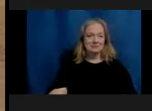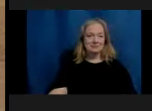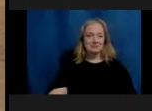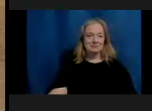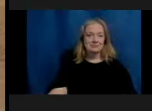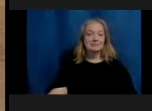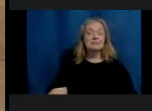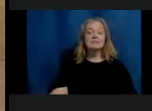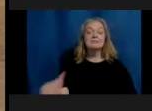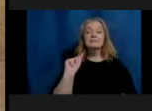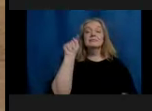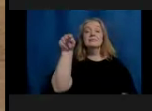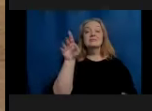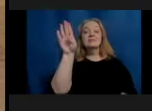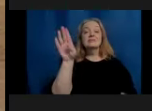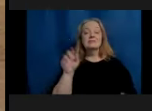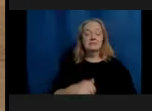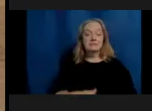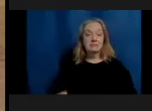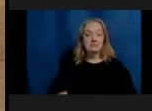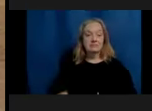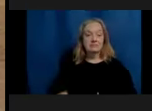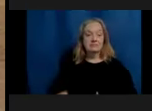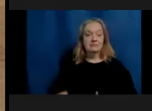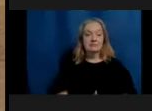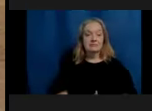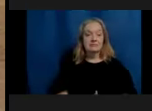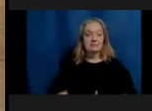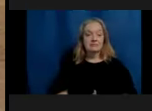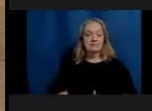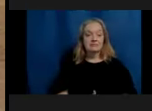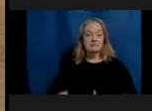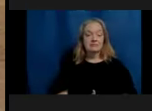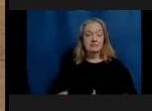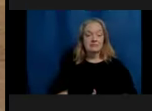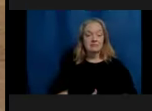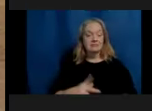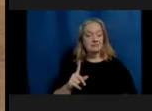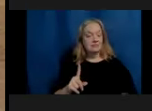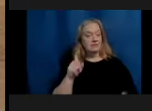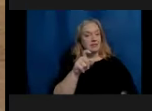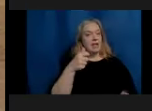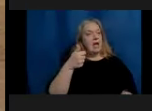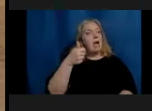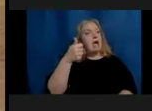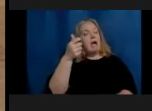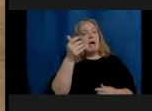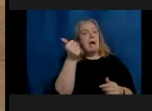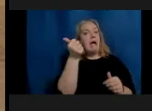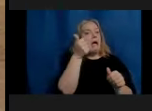Yes, in the back. Are there any kind of unsolved mysteries or